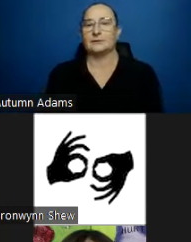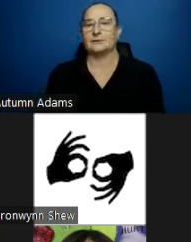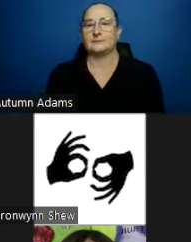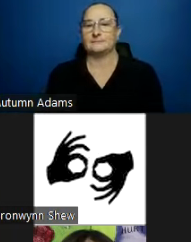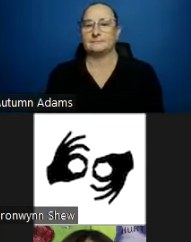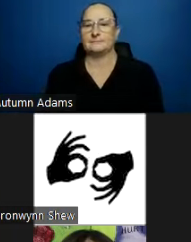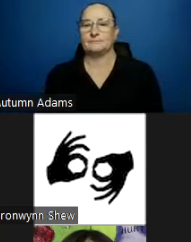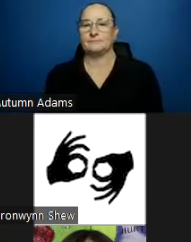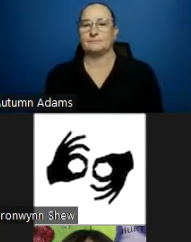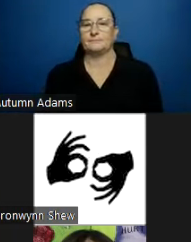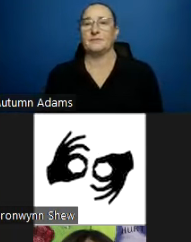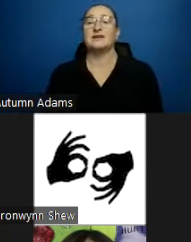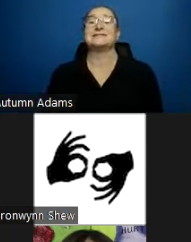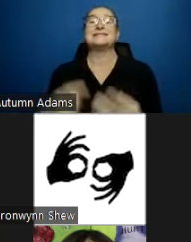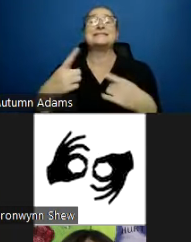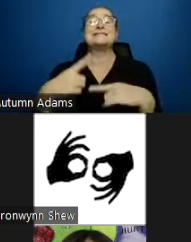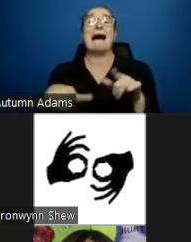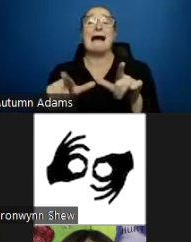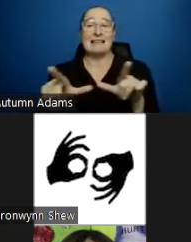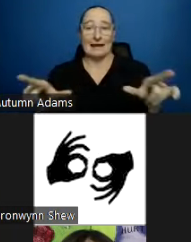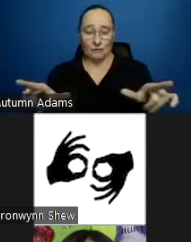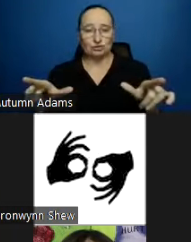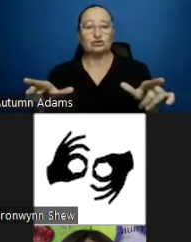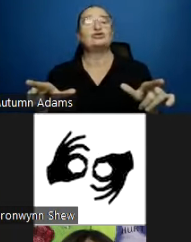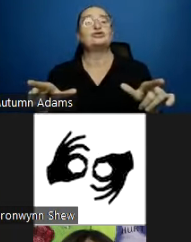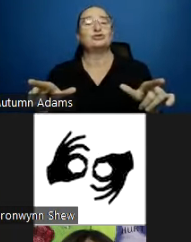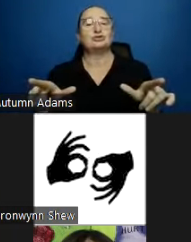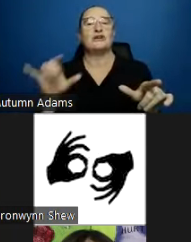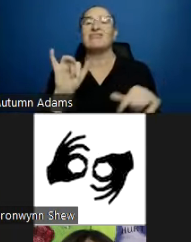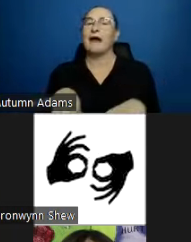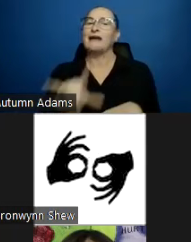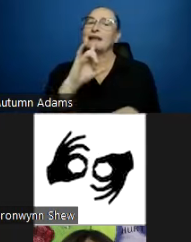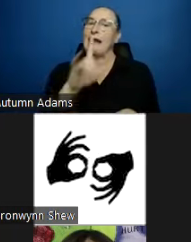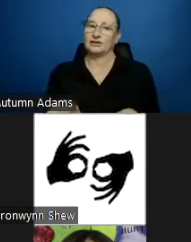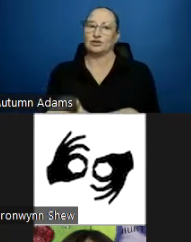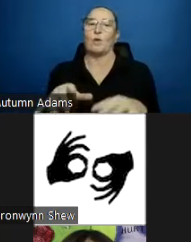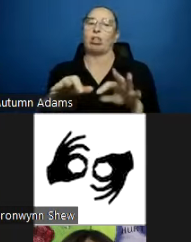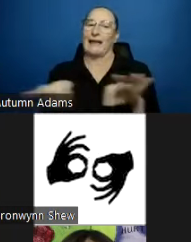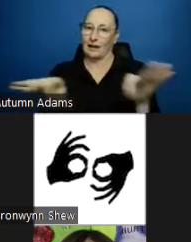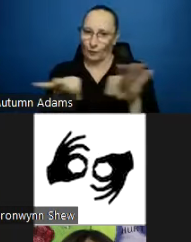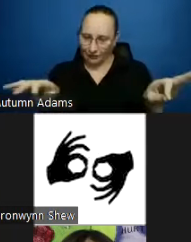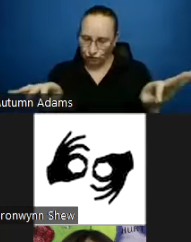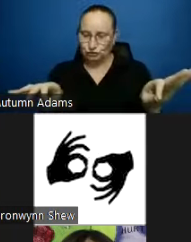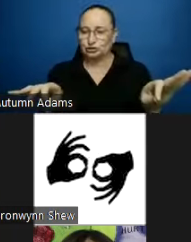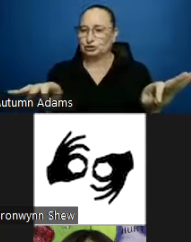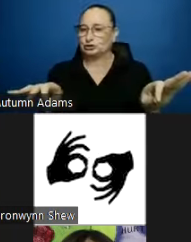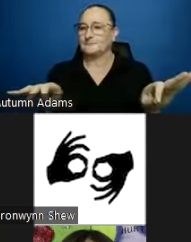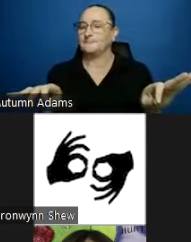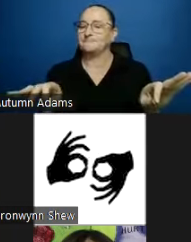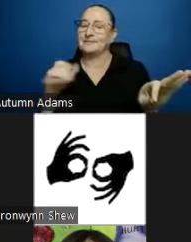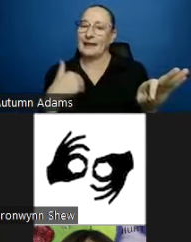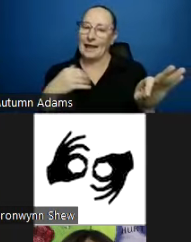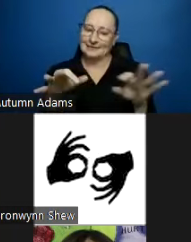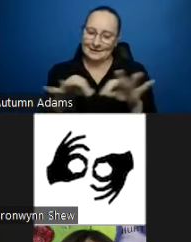So sign language is an actual language. It has a language basis, it